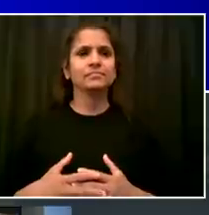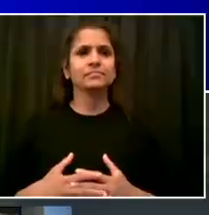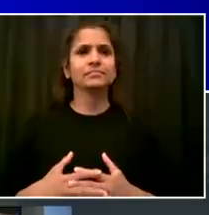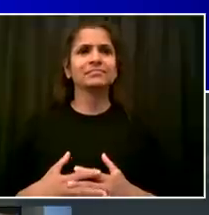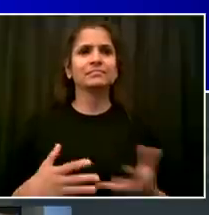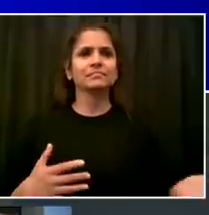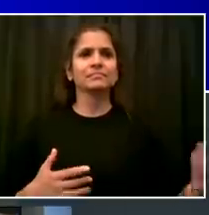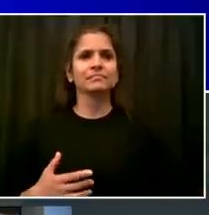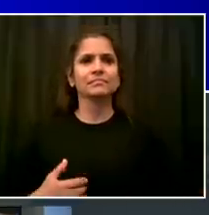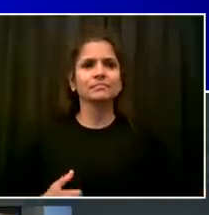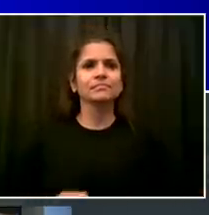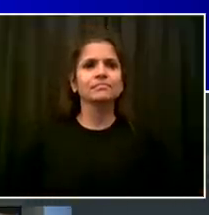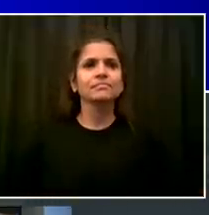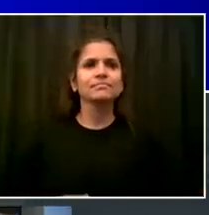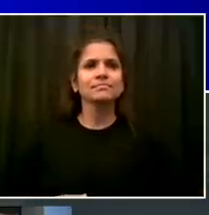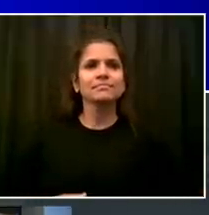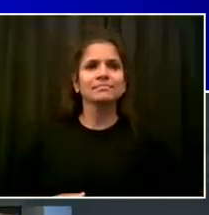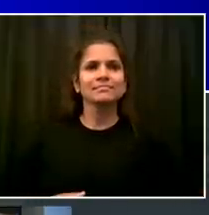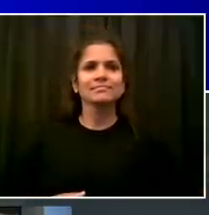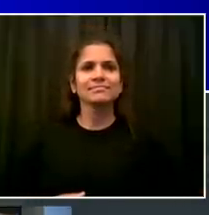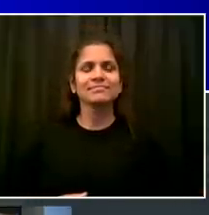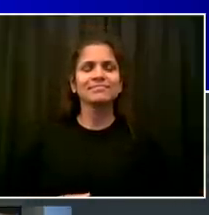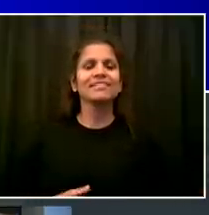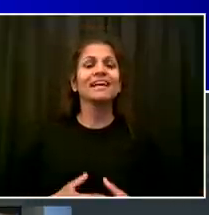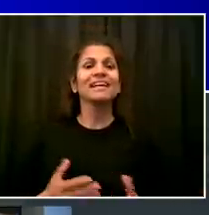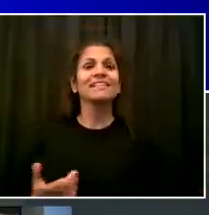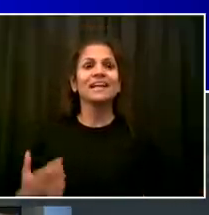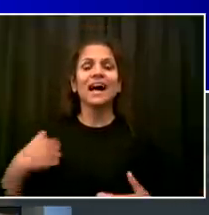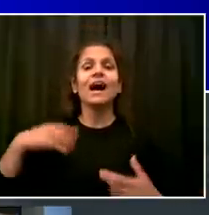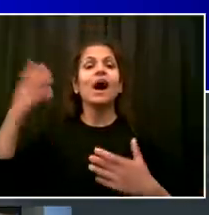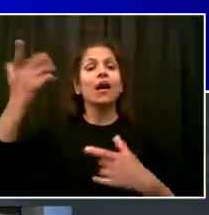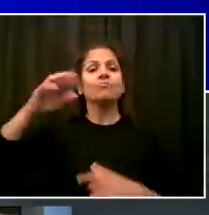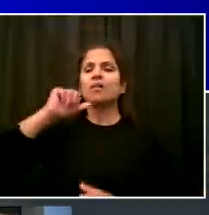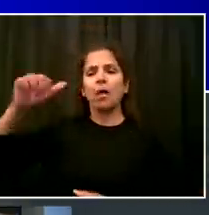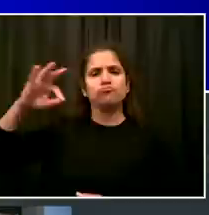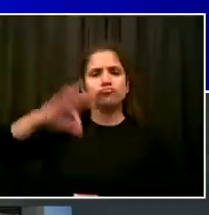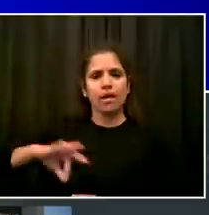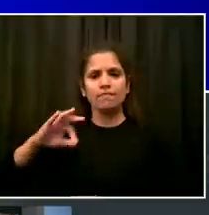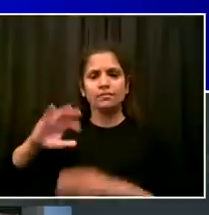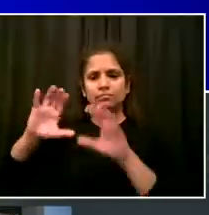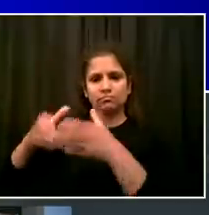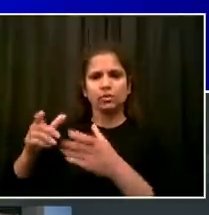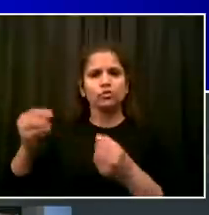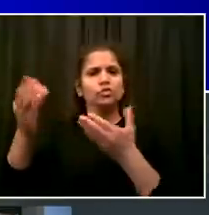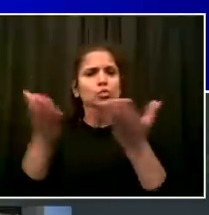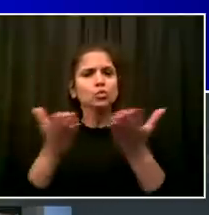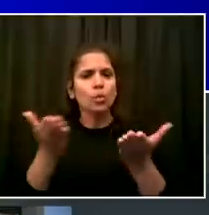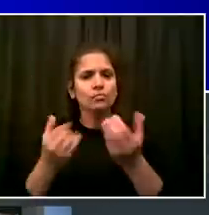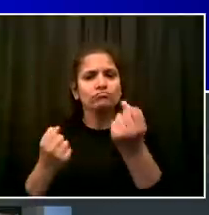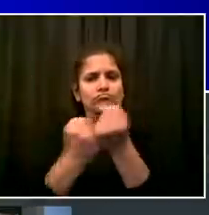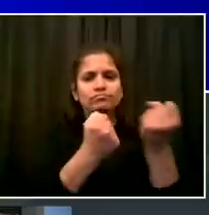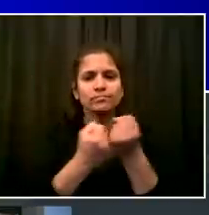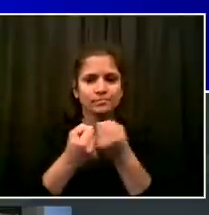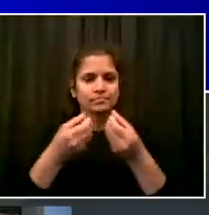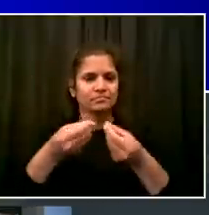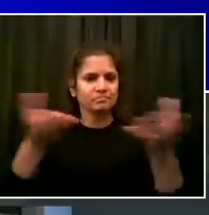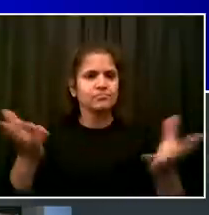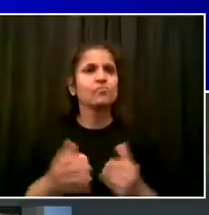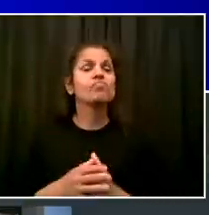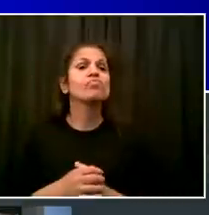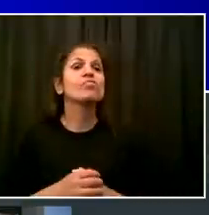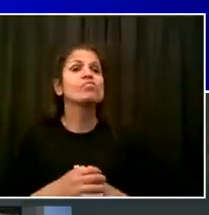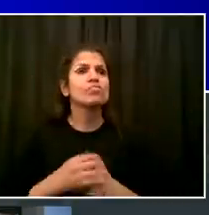services sector does so much good for New Yorkers. We depend on them all the time. We've put together an advisory council